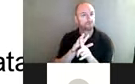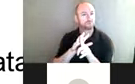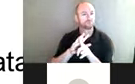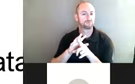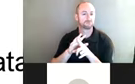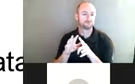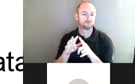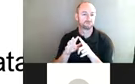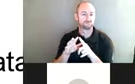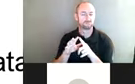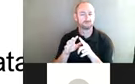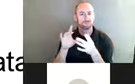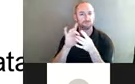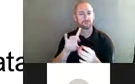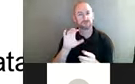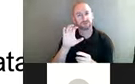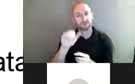pathways. And there also